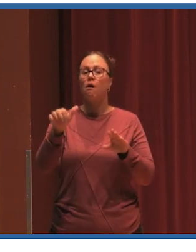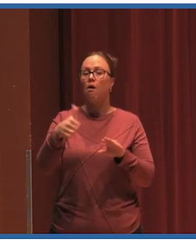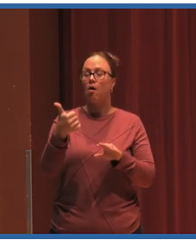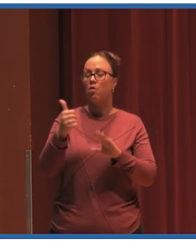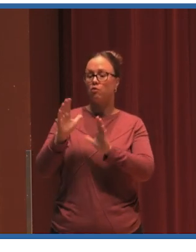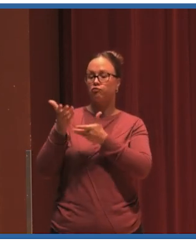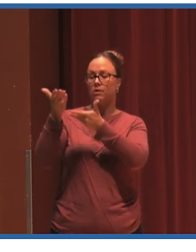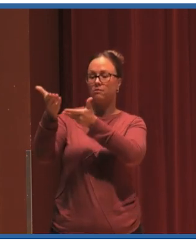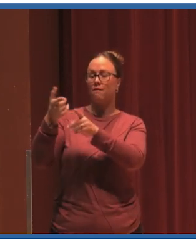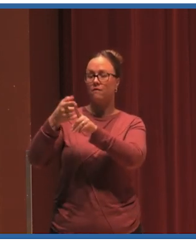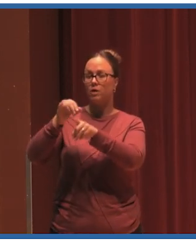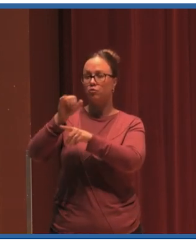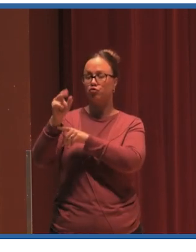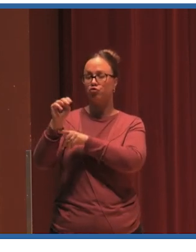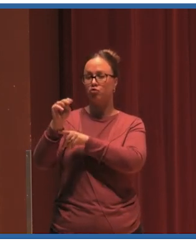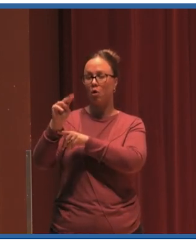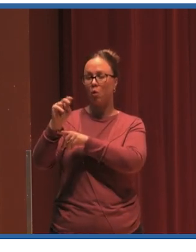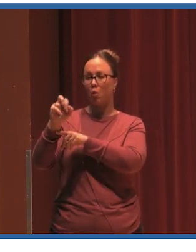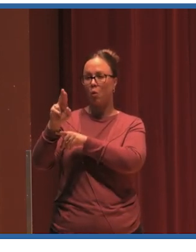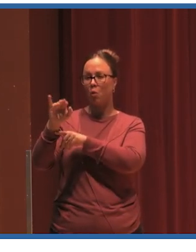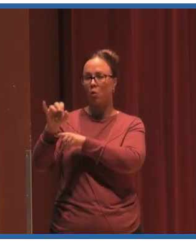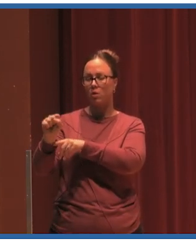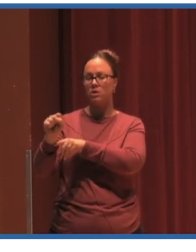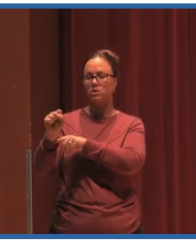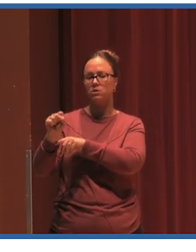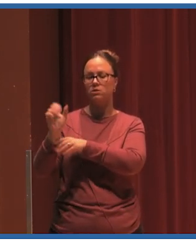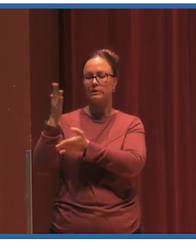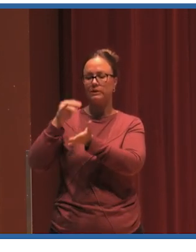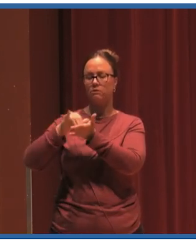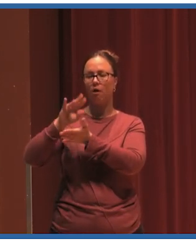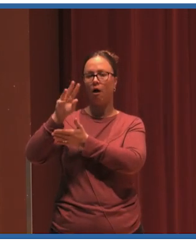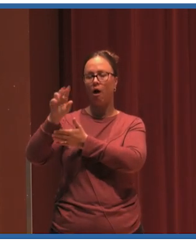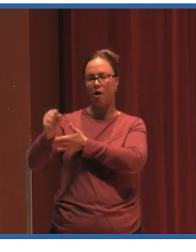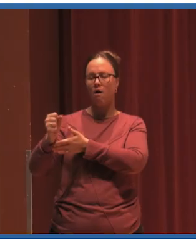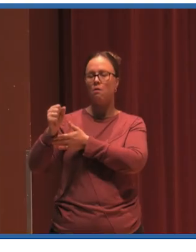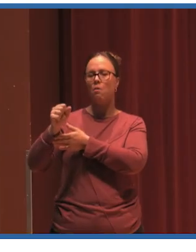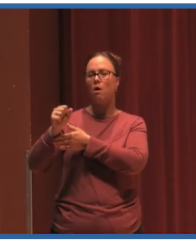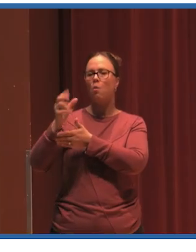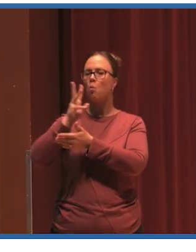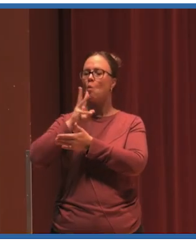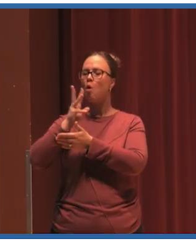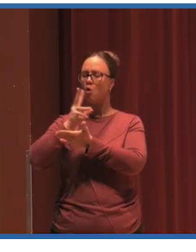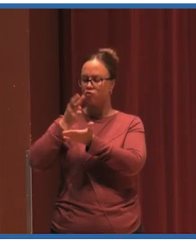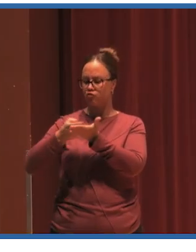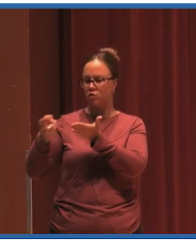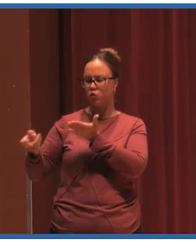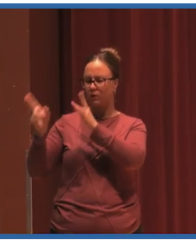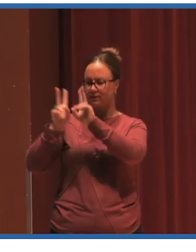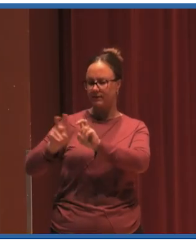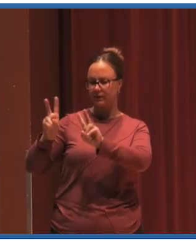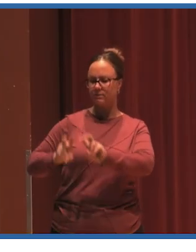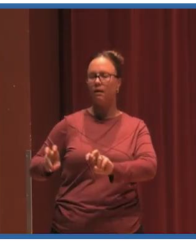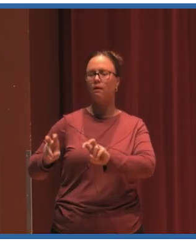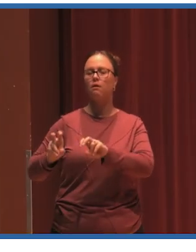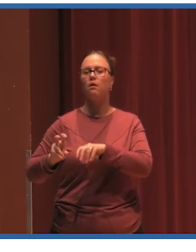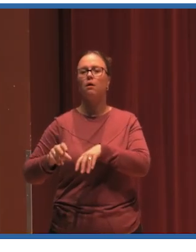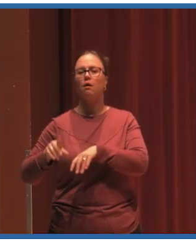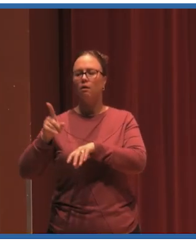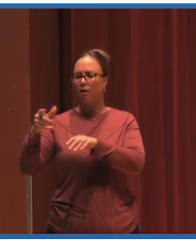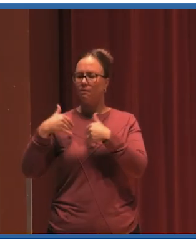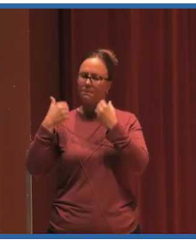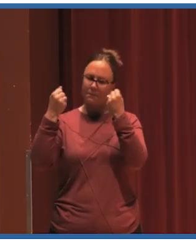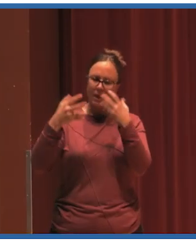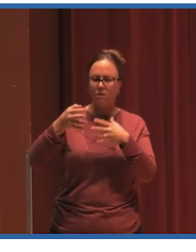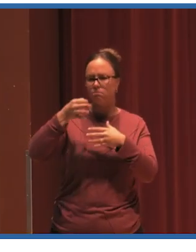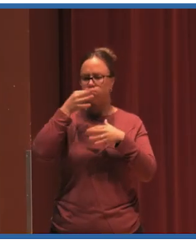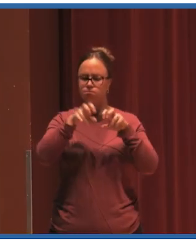from John Norris, who, after the Central Iowa Source Water Resource Assessment, convened a bunch of experts to talk